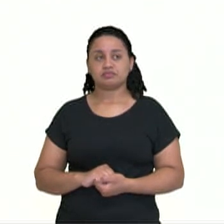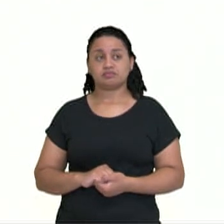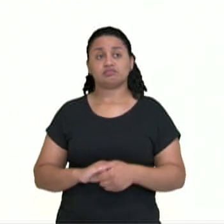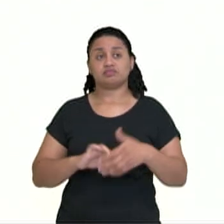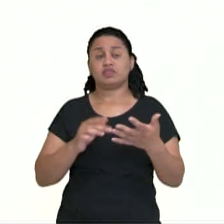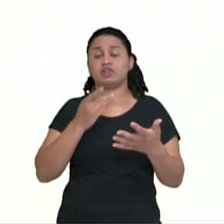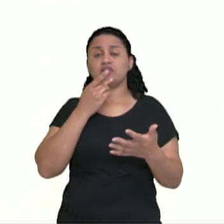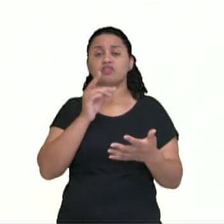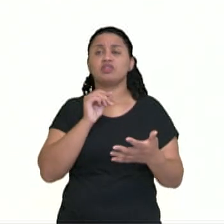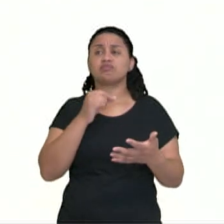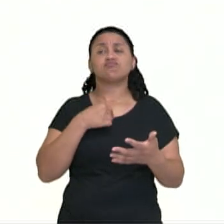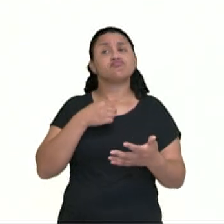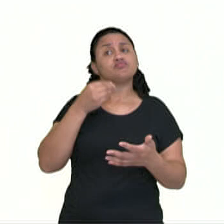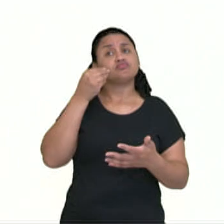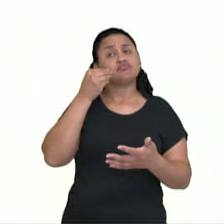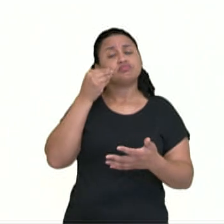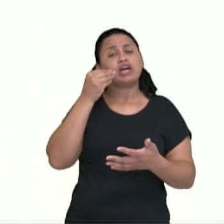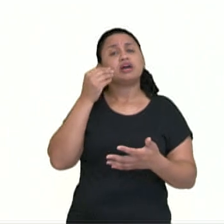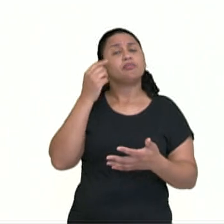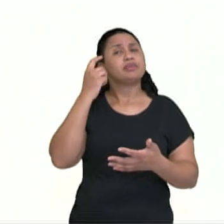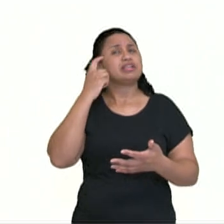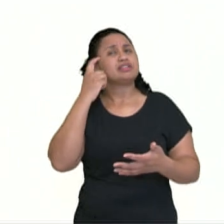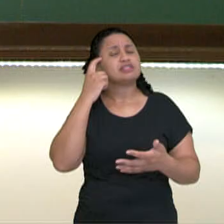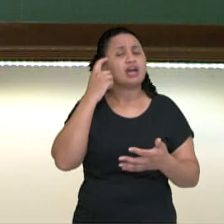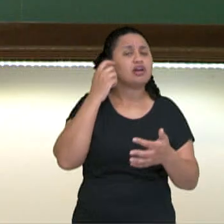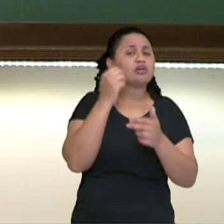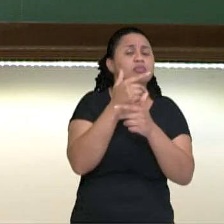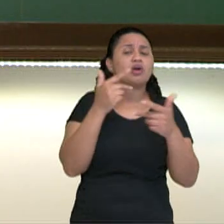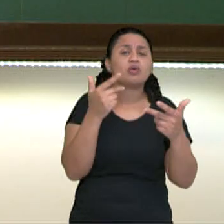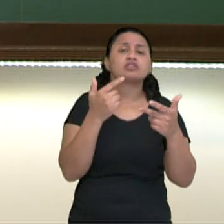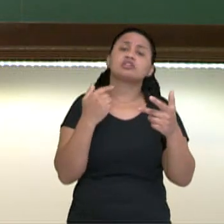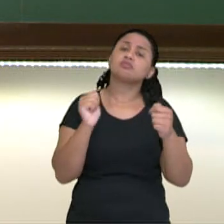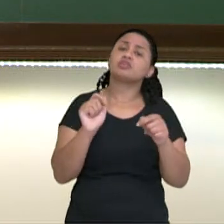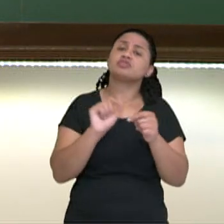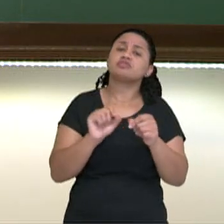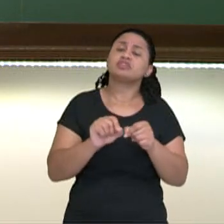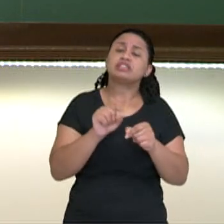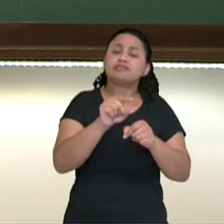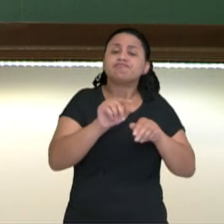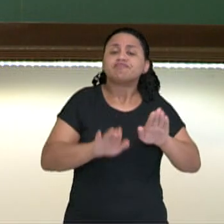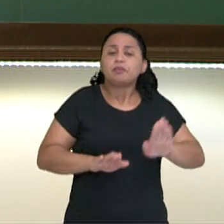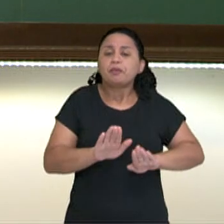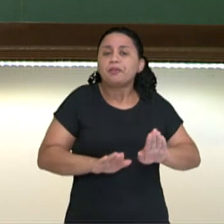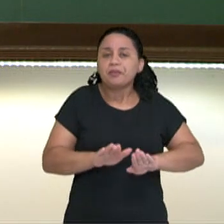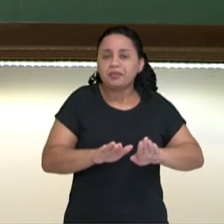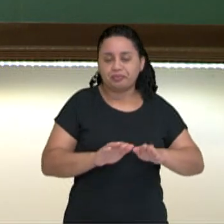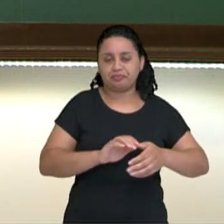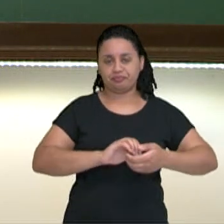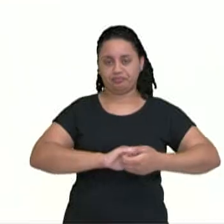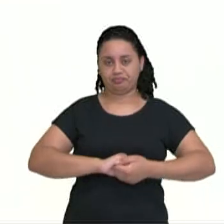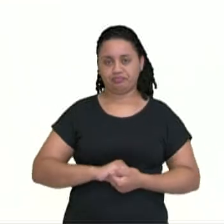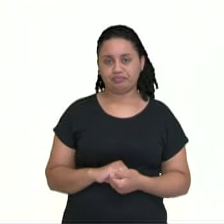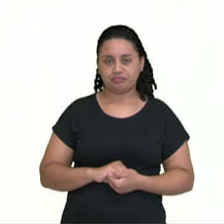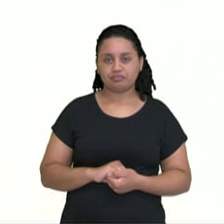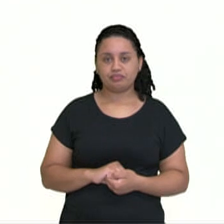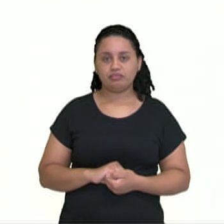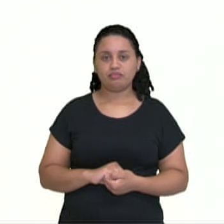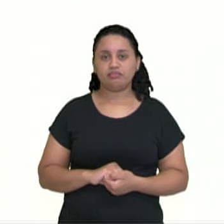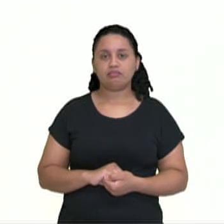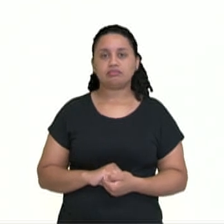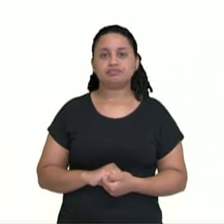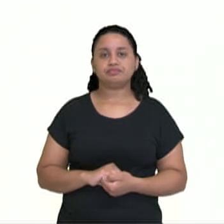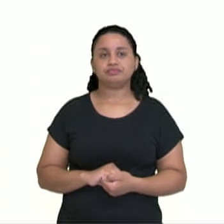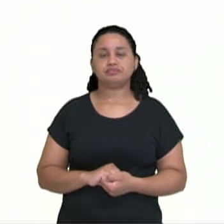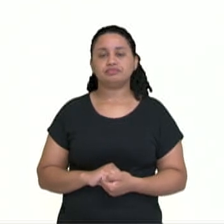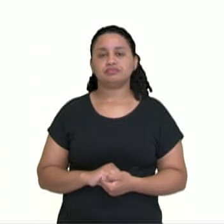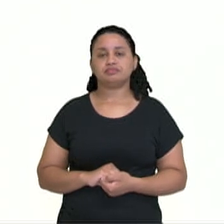disse que ele estava tentando pensar em alguma coisa que ele pudesse fazer com esse pinguim. The attendant thought